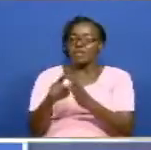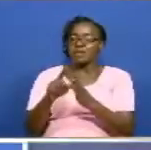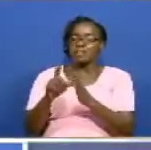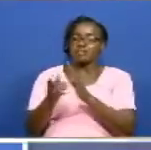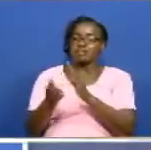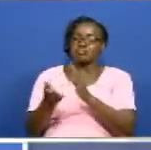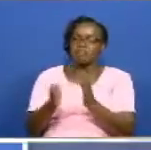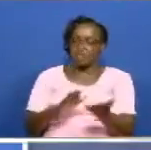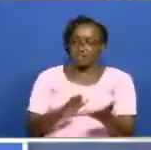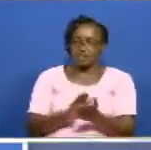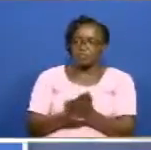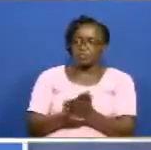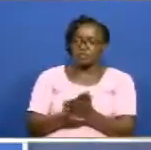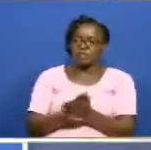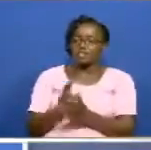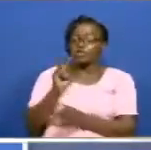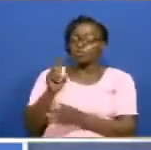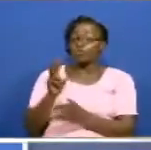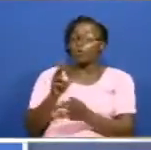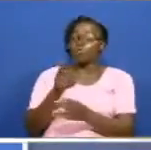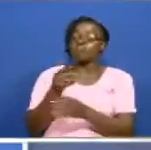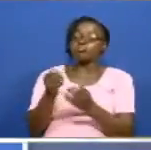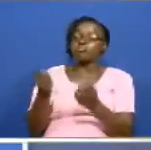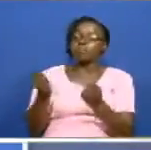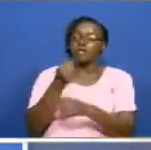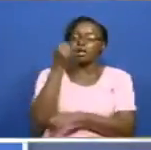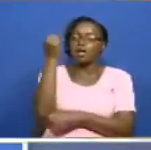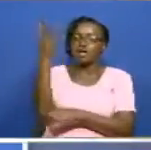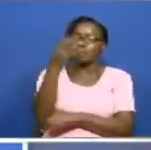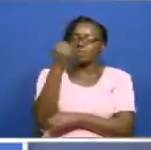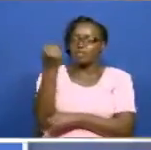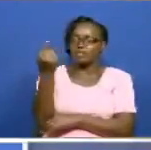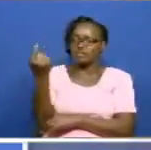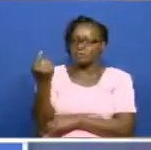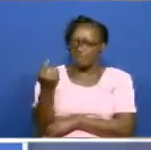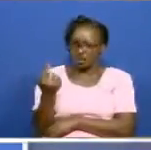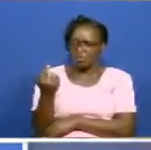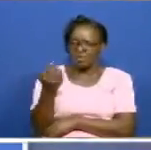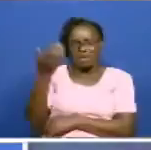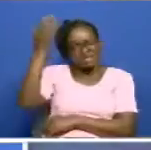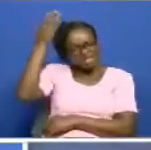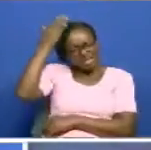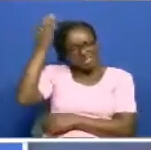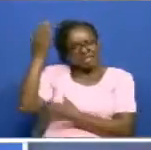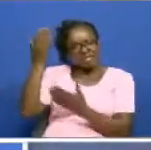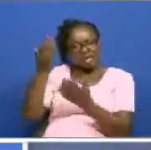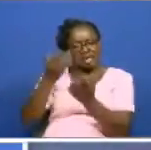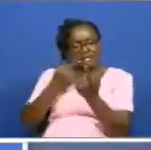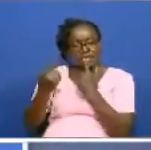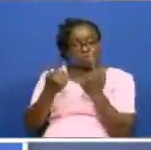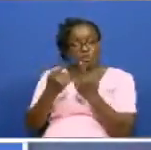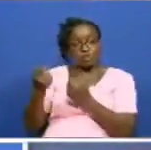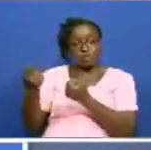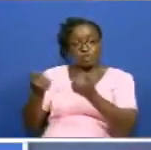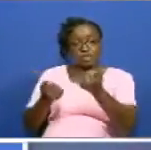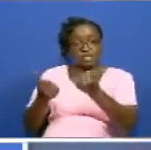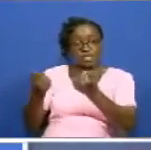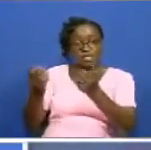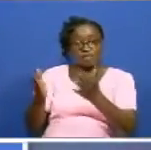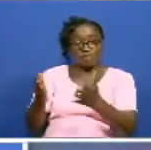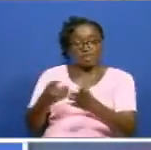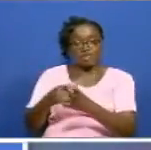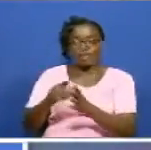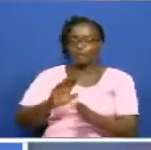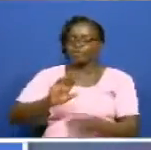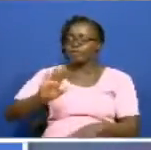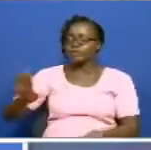ikifika, kisha madaktari. Nadhani walikuwa manesi, wakazungumza na dereva wa ambulance, kisha